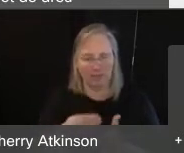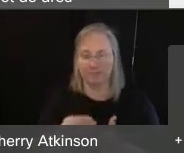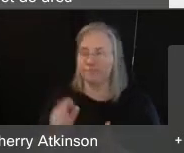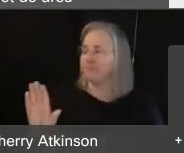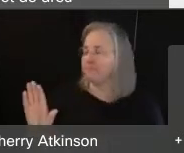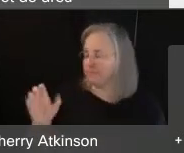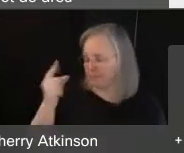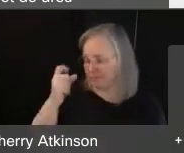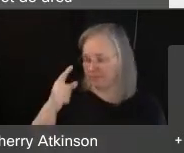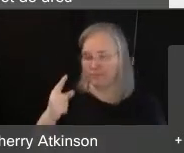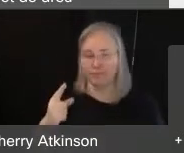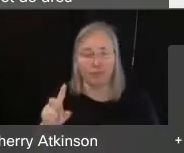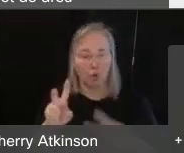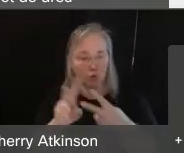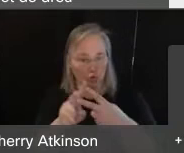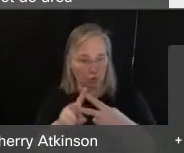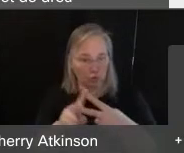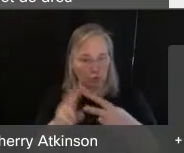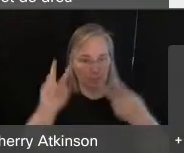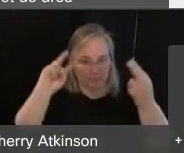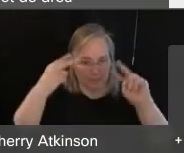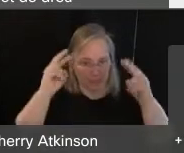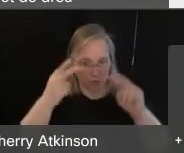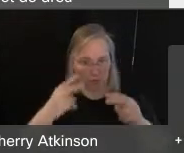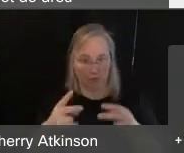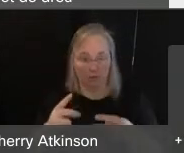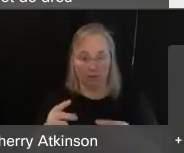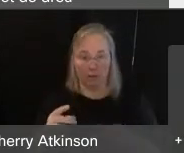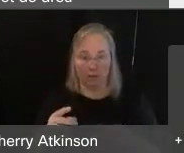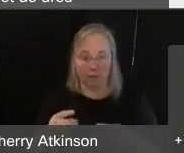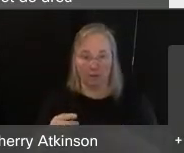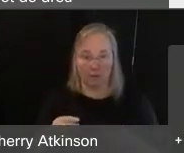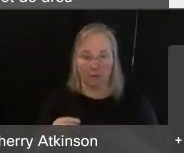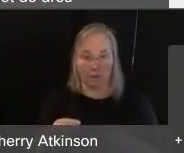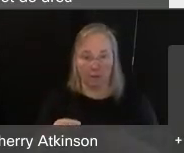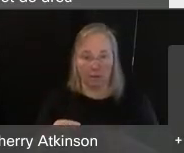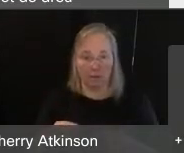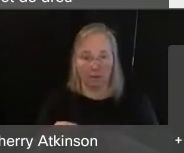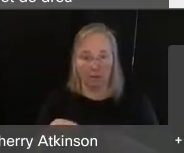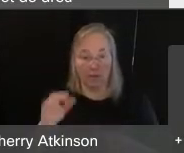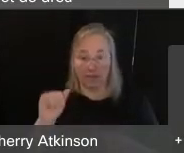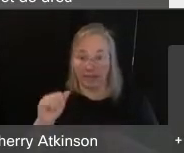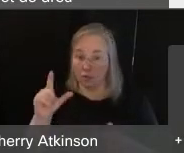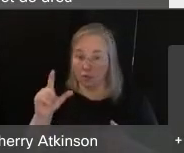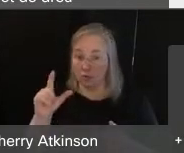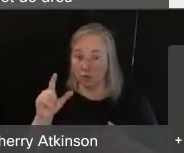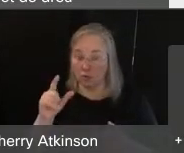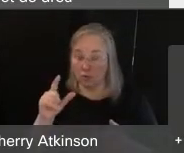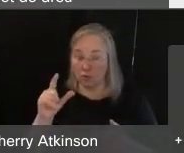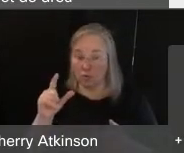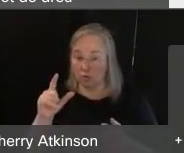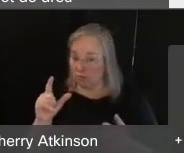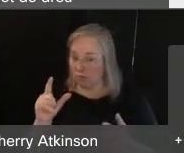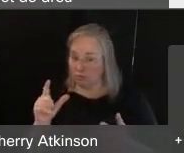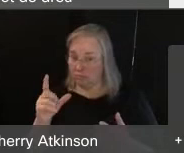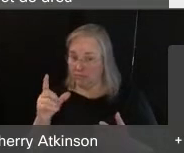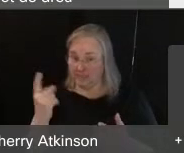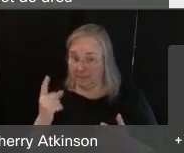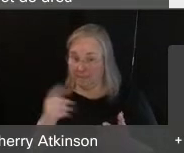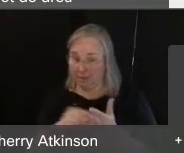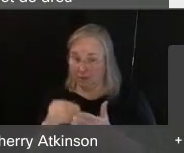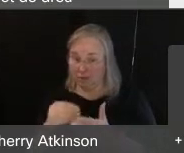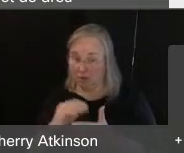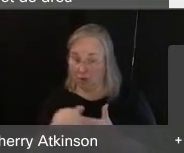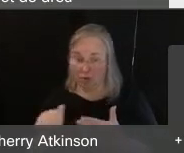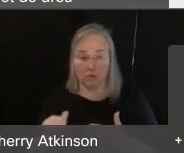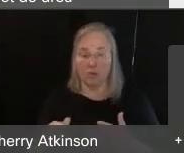are two misunderstandings, right? The first part is that's $20 million. So the first part, like in the past, when we founded the